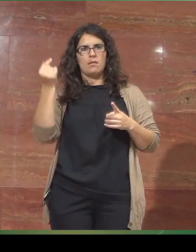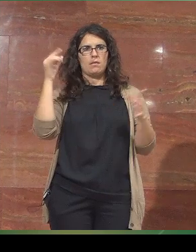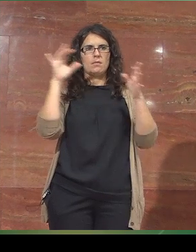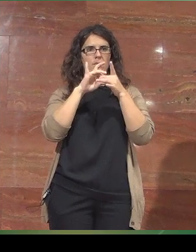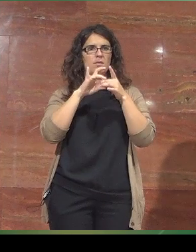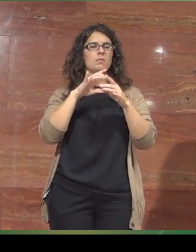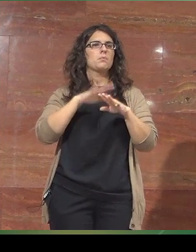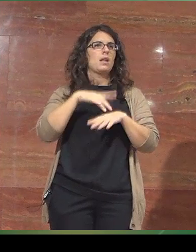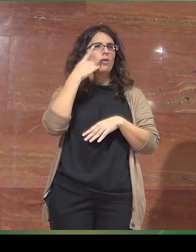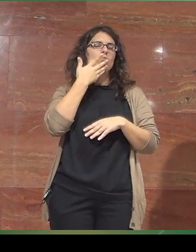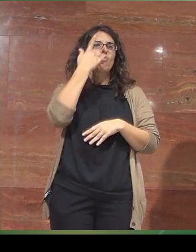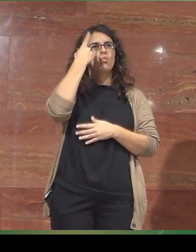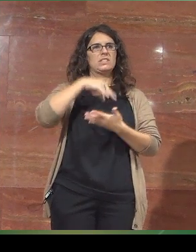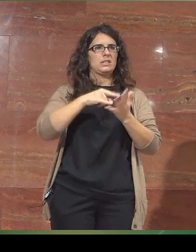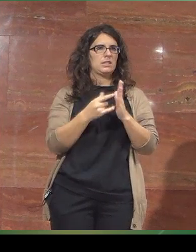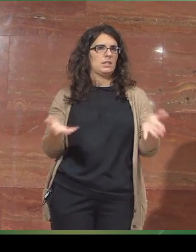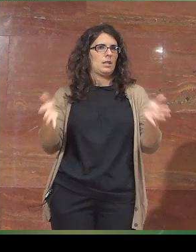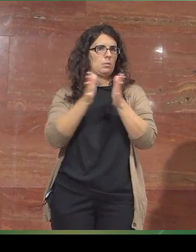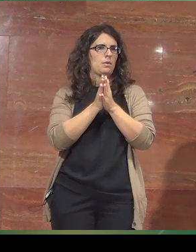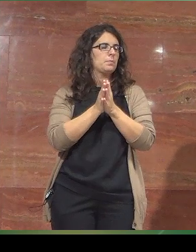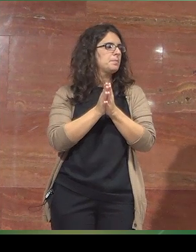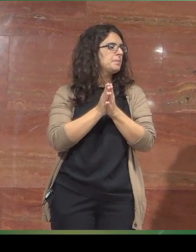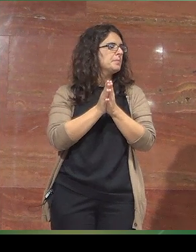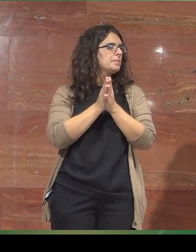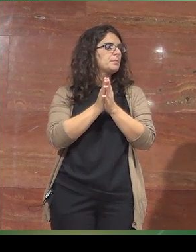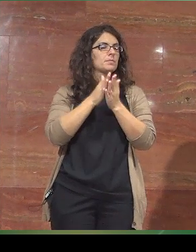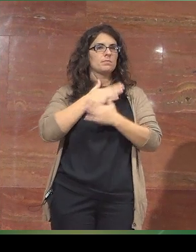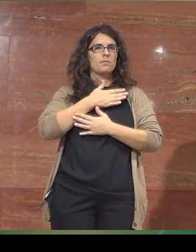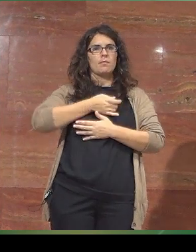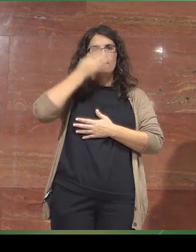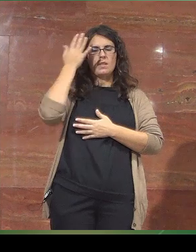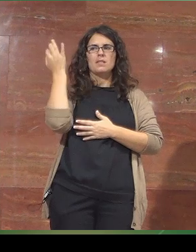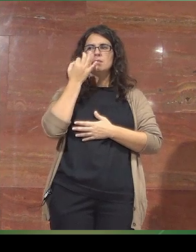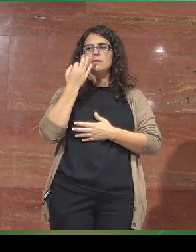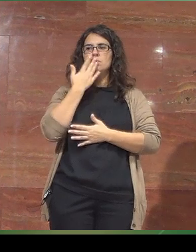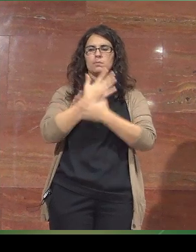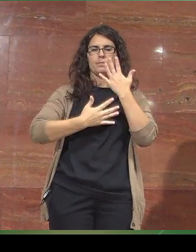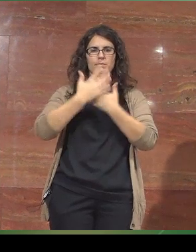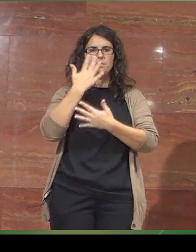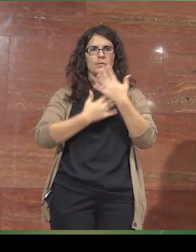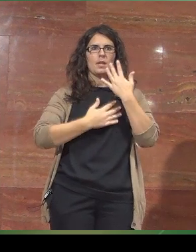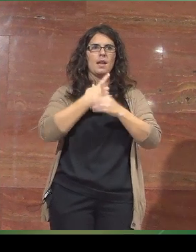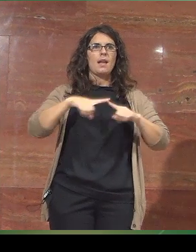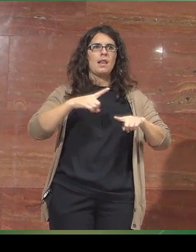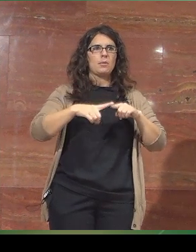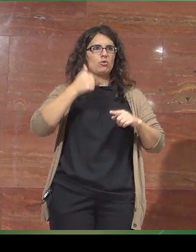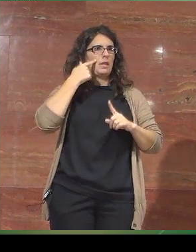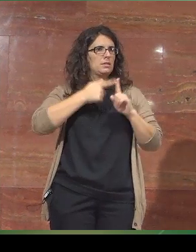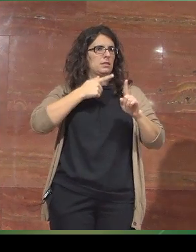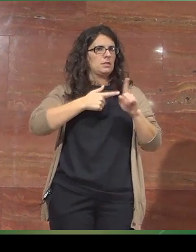The idea was to make a mix in between functional element and element who has more